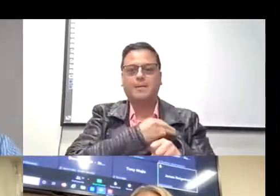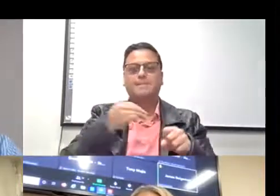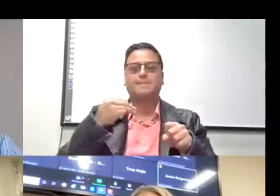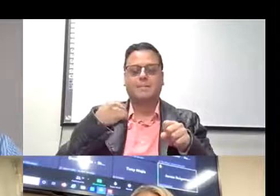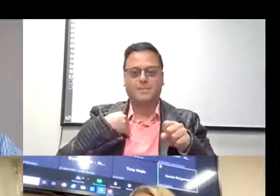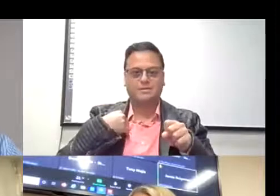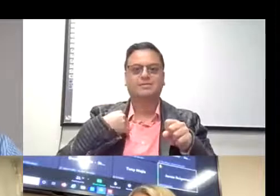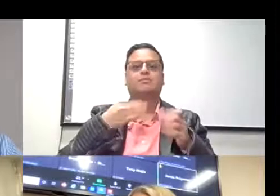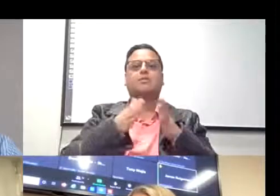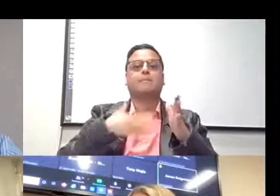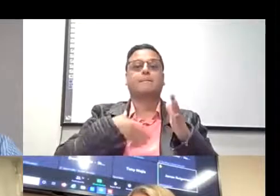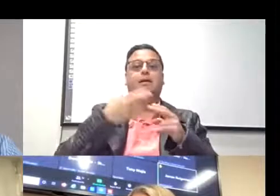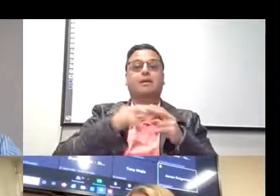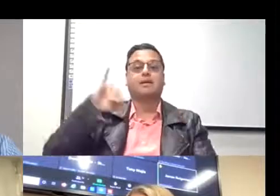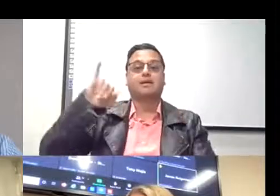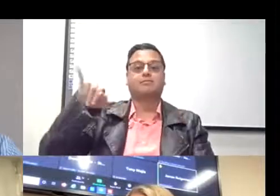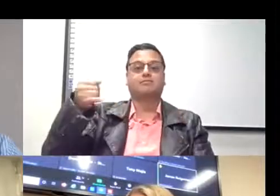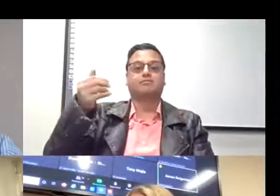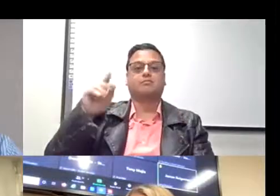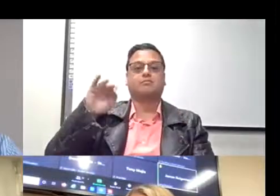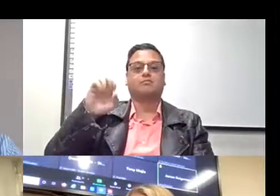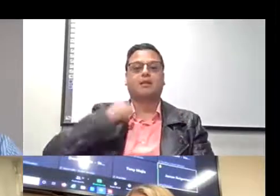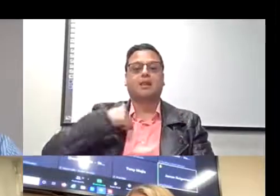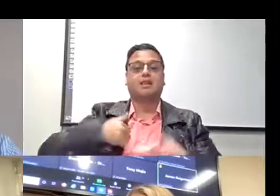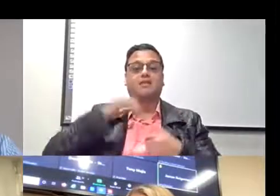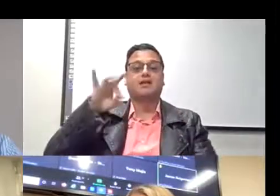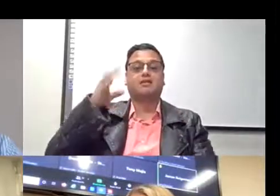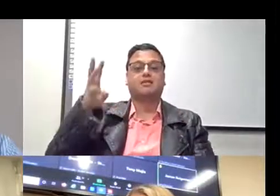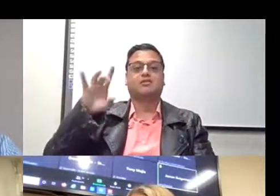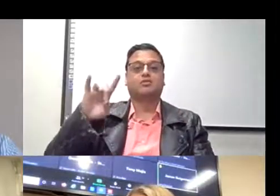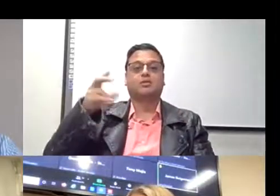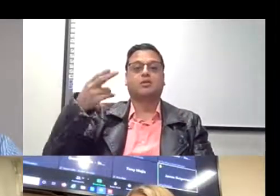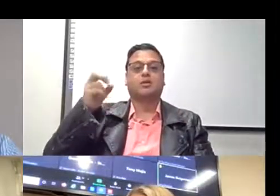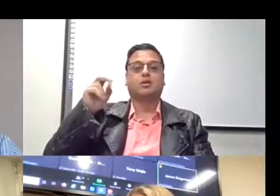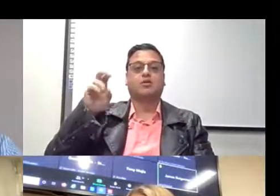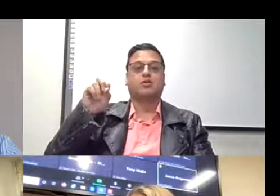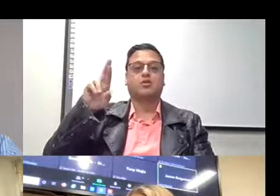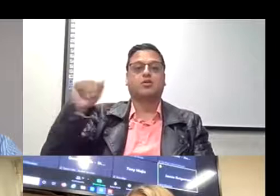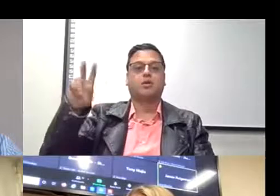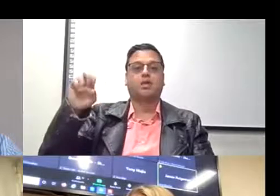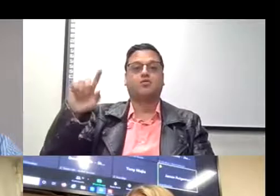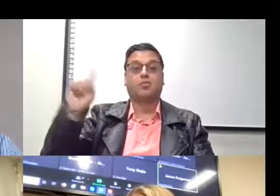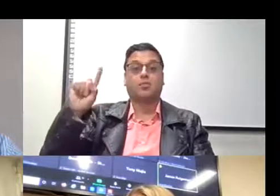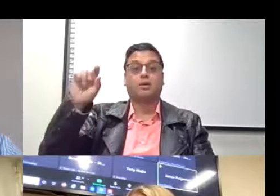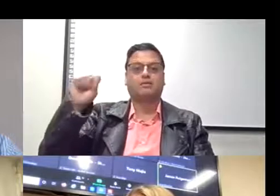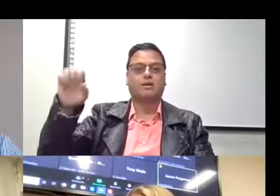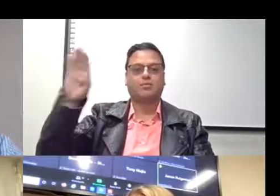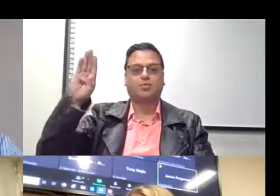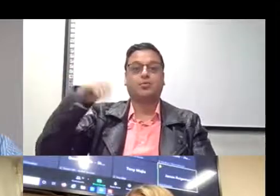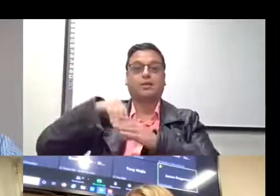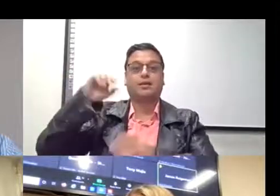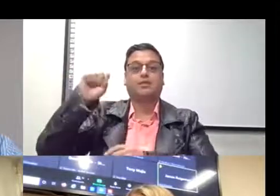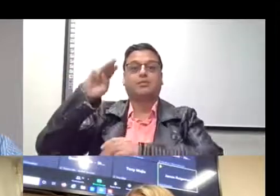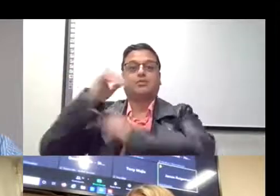name's James Regomez. I reside at 1861 Donner Avenue here in San Bruno in San Mateo County. I